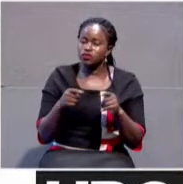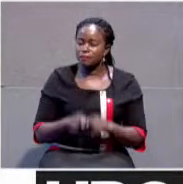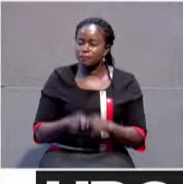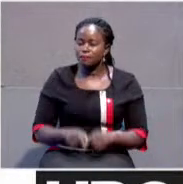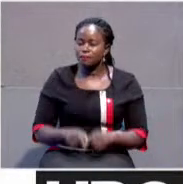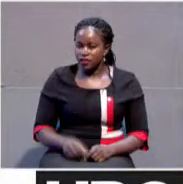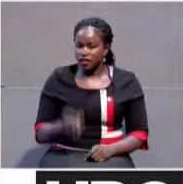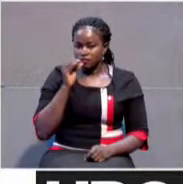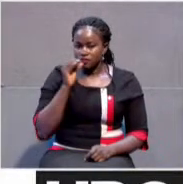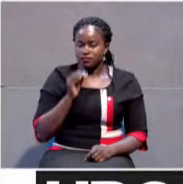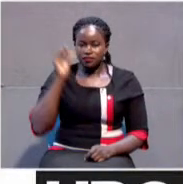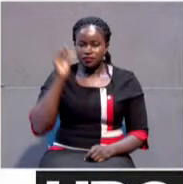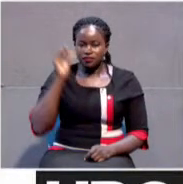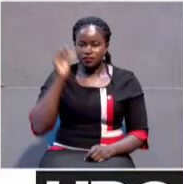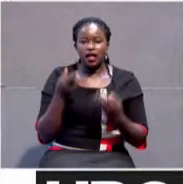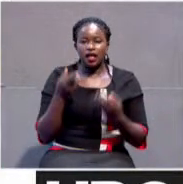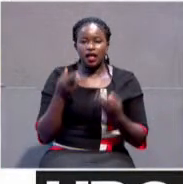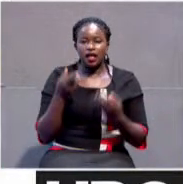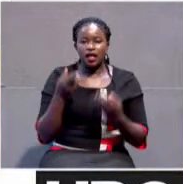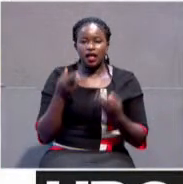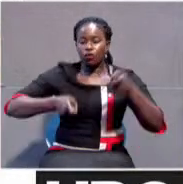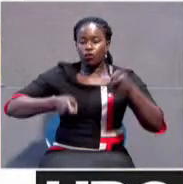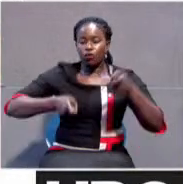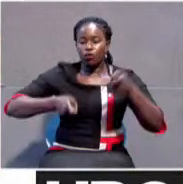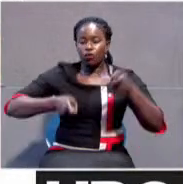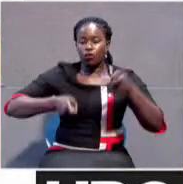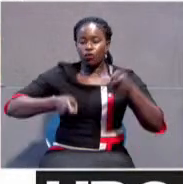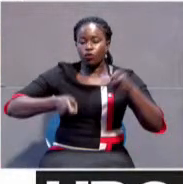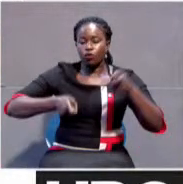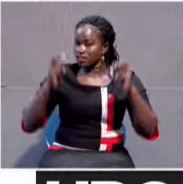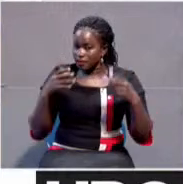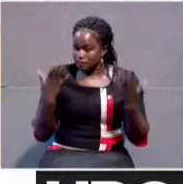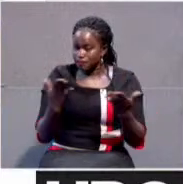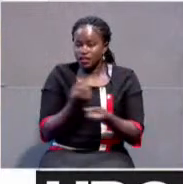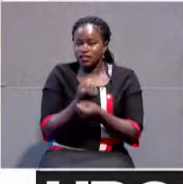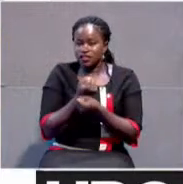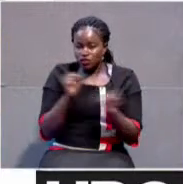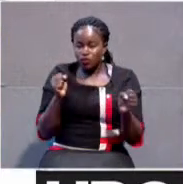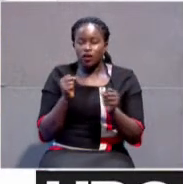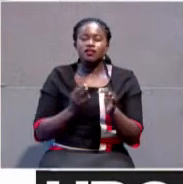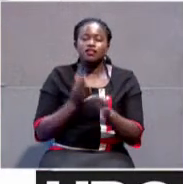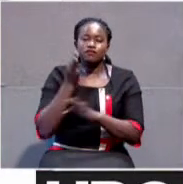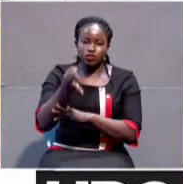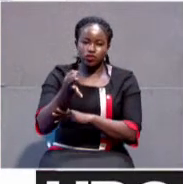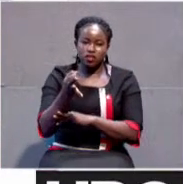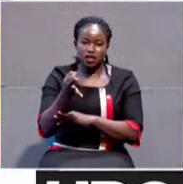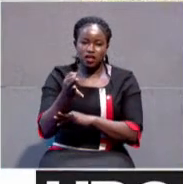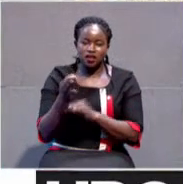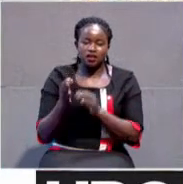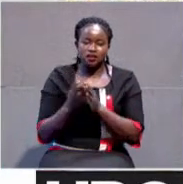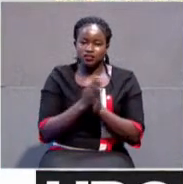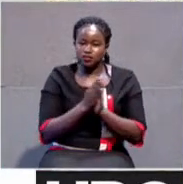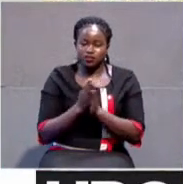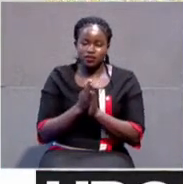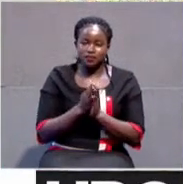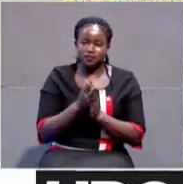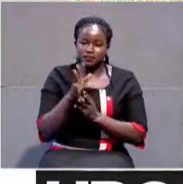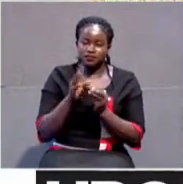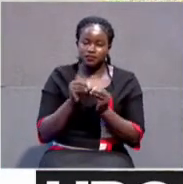ceremony will be held at Kololo Ceremonial Grounds on the theme, Securing the Future. Lydia